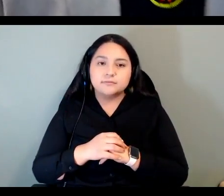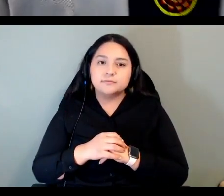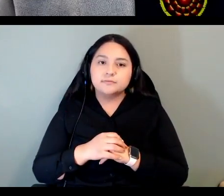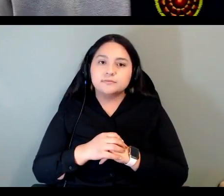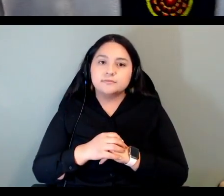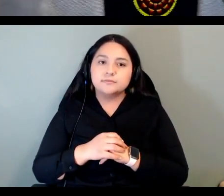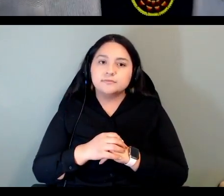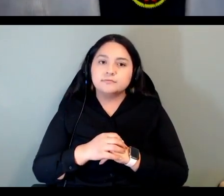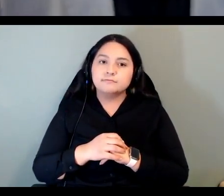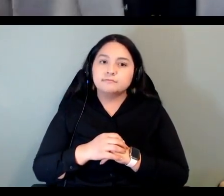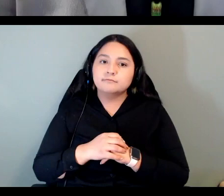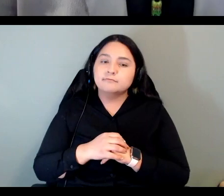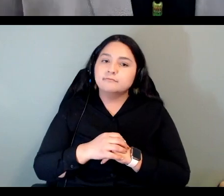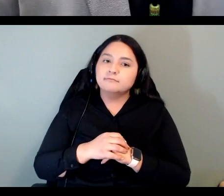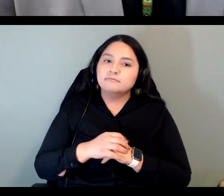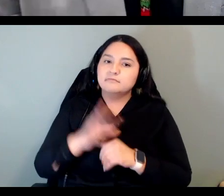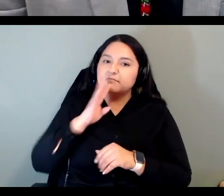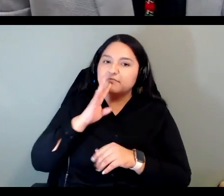Yokokage Manley.